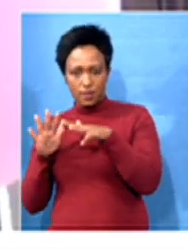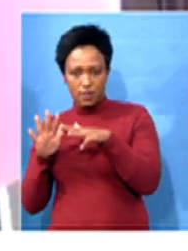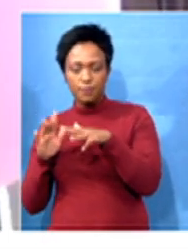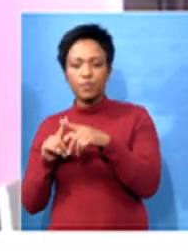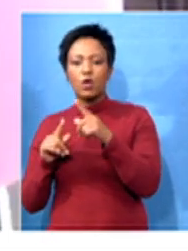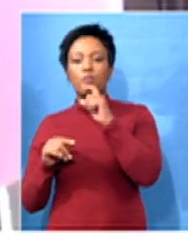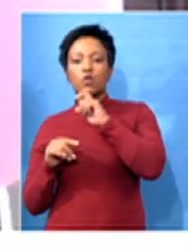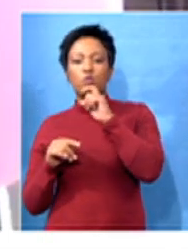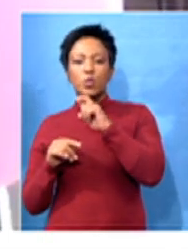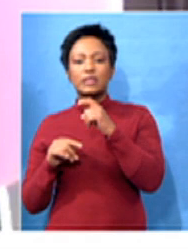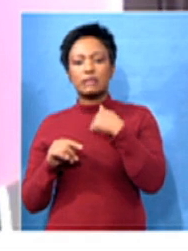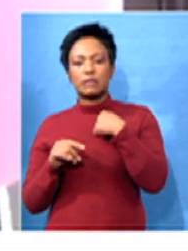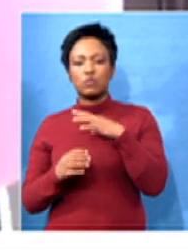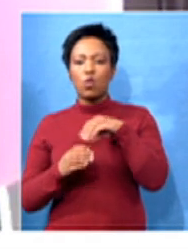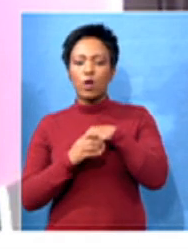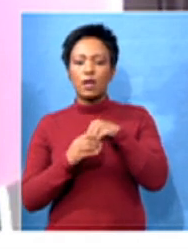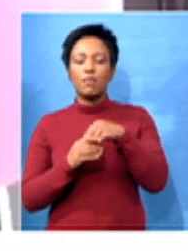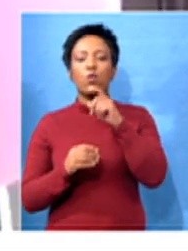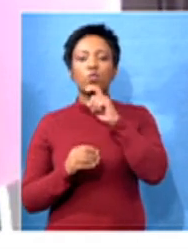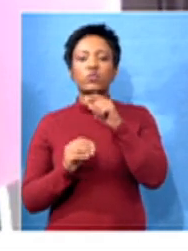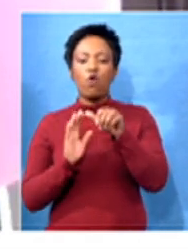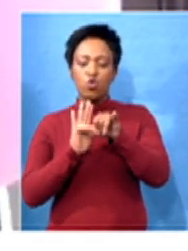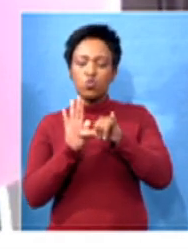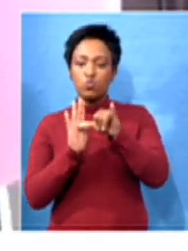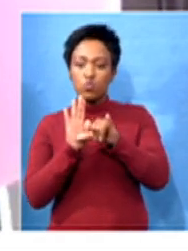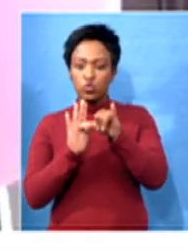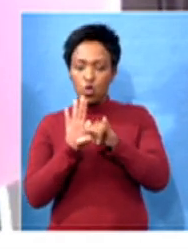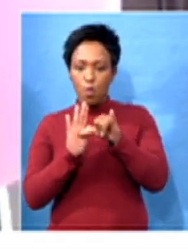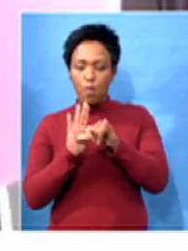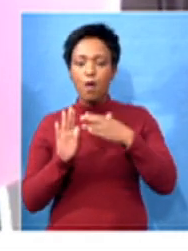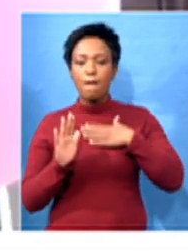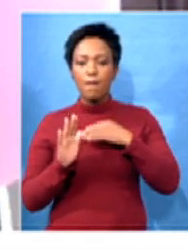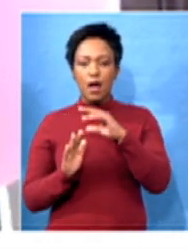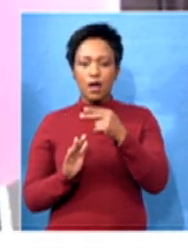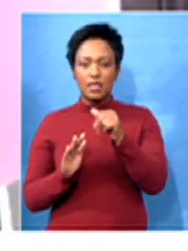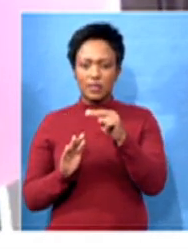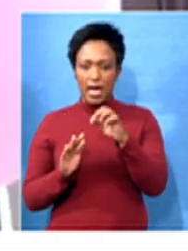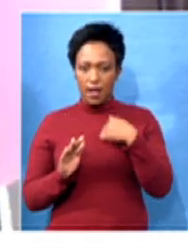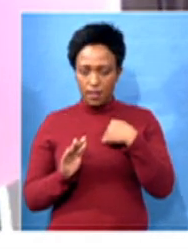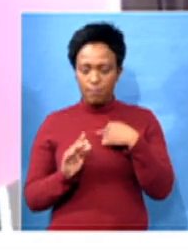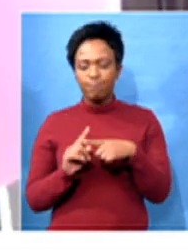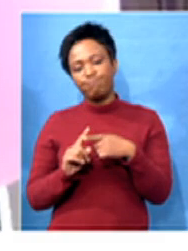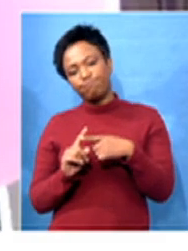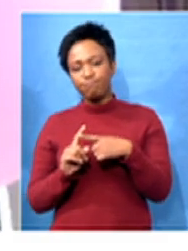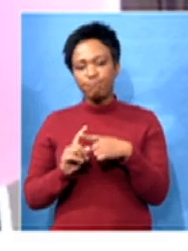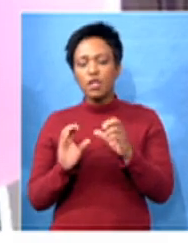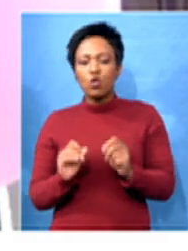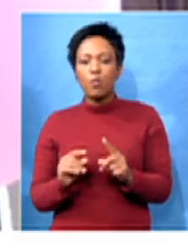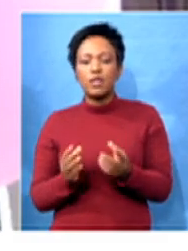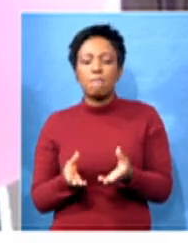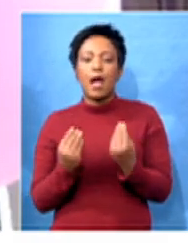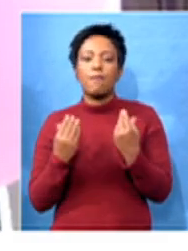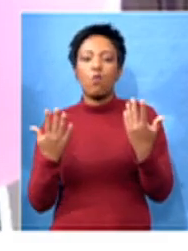some content that I was going to put on my YouTube channel. And then the opportunity presented itself when we created the